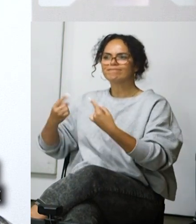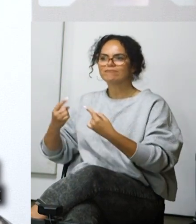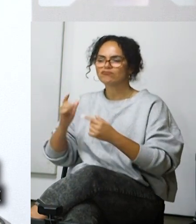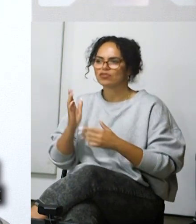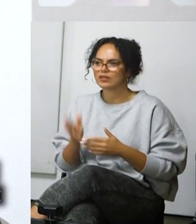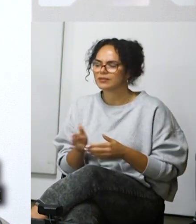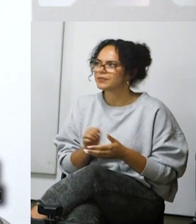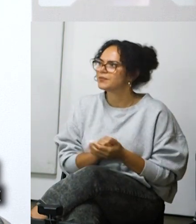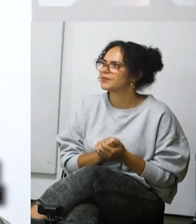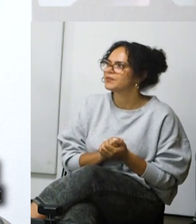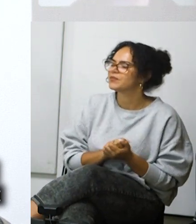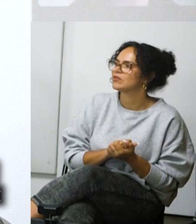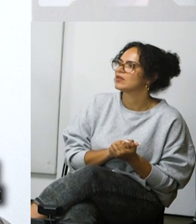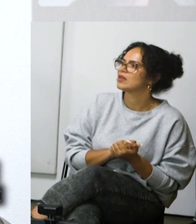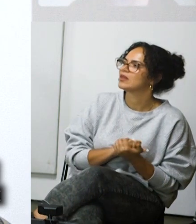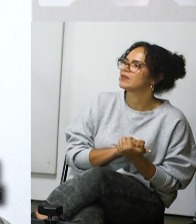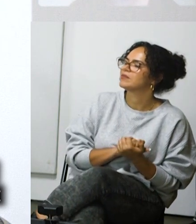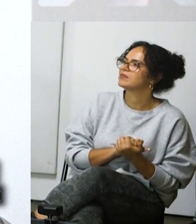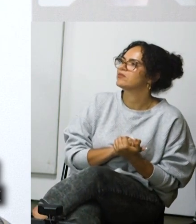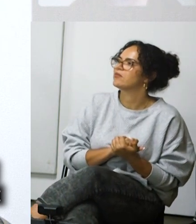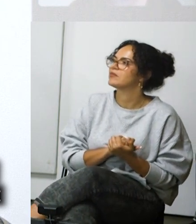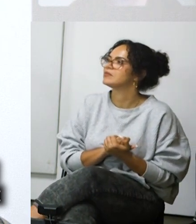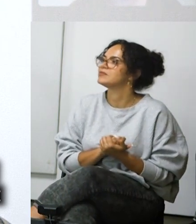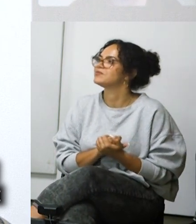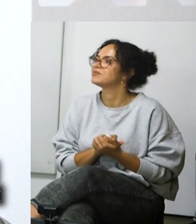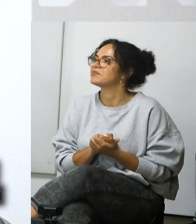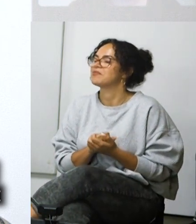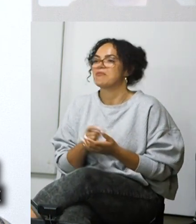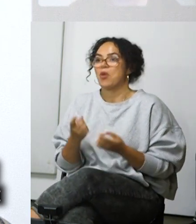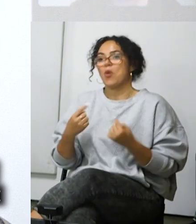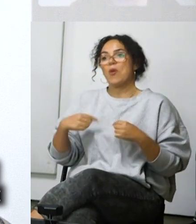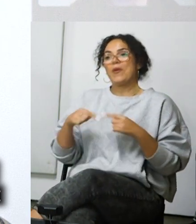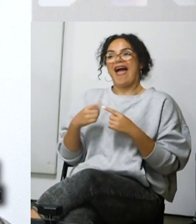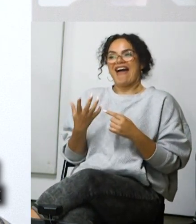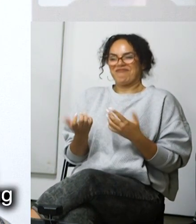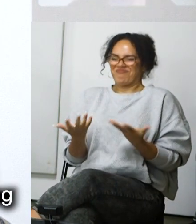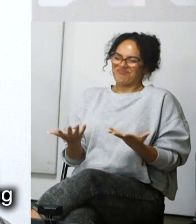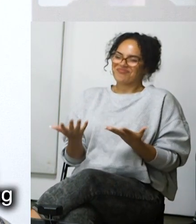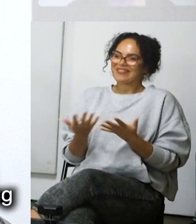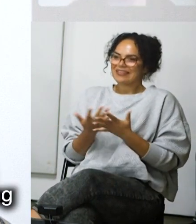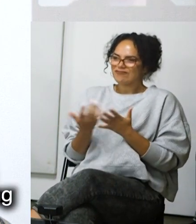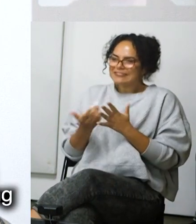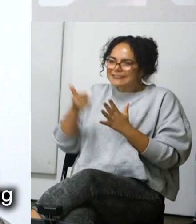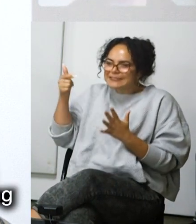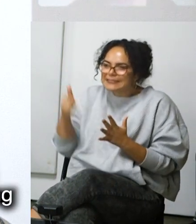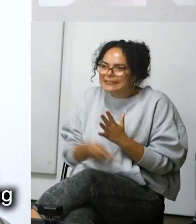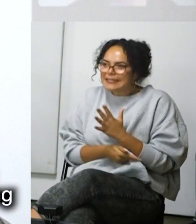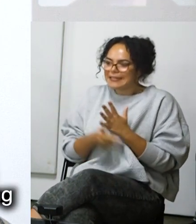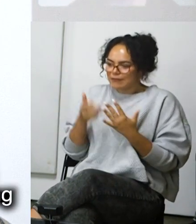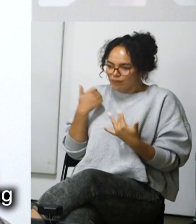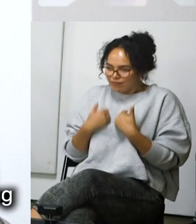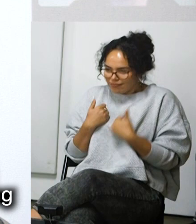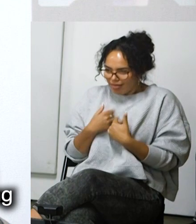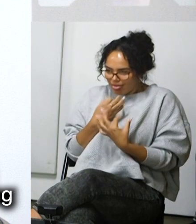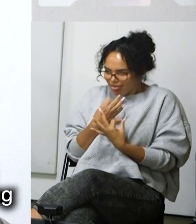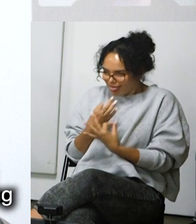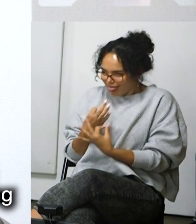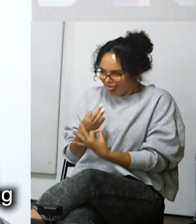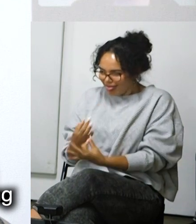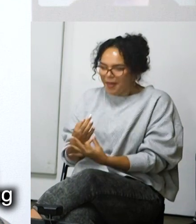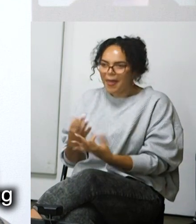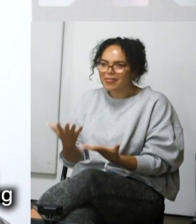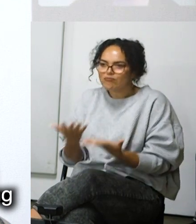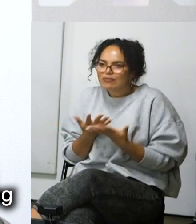that we have these deep, all-consuming interests that we hyper-focus on and that bring us a lot of